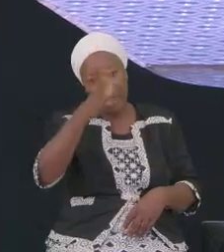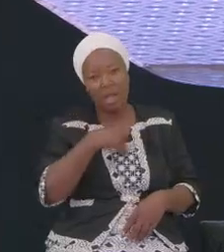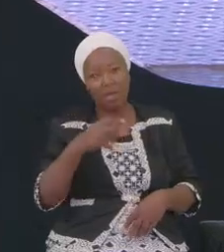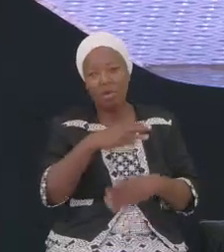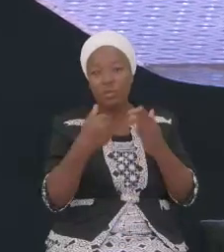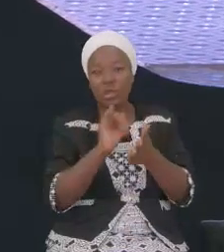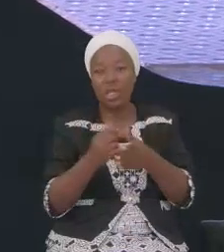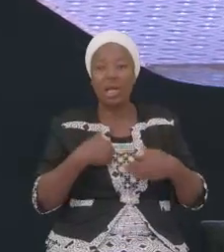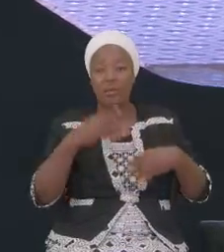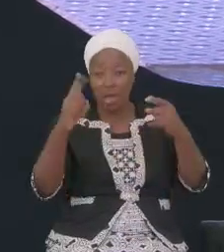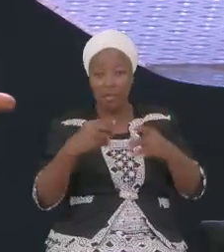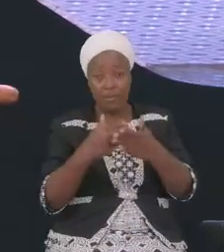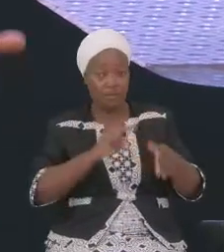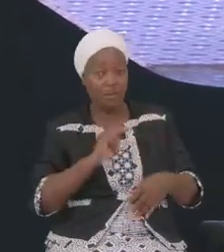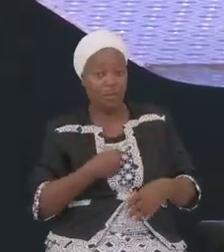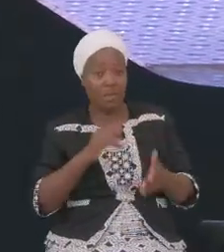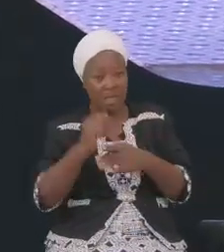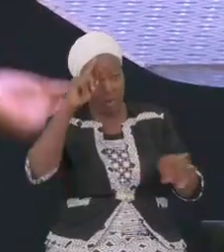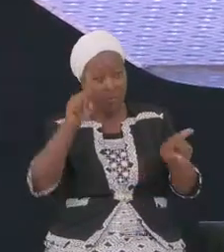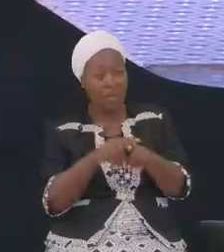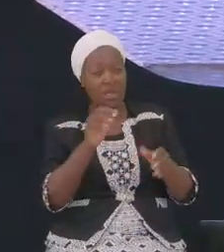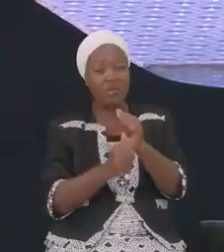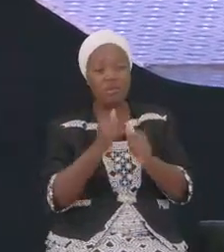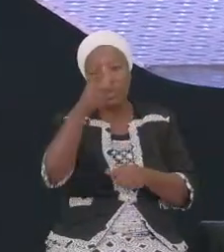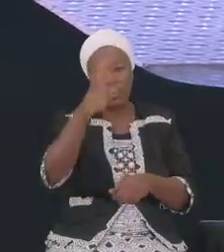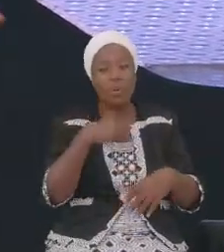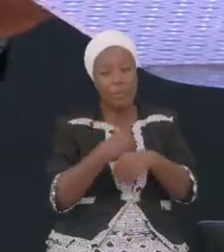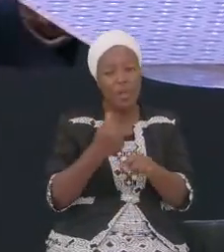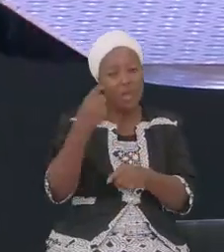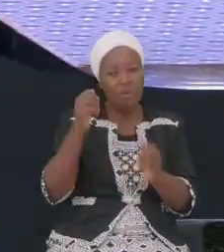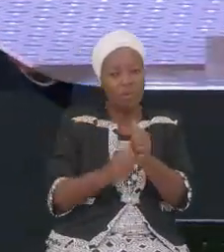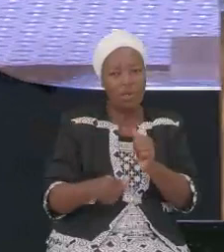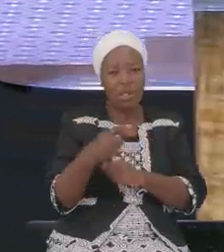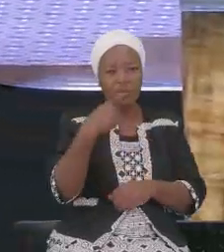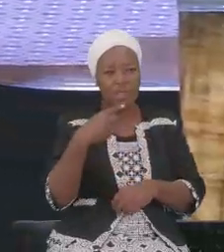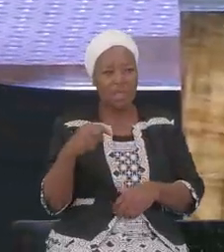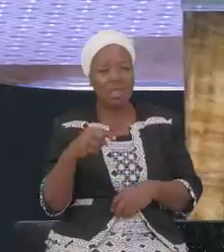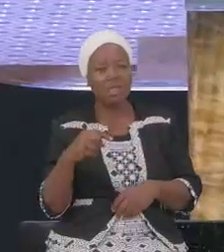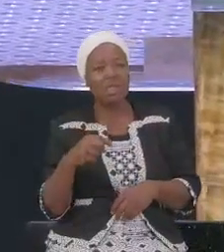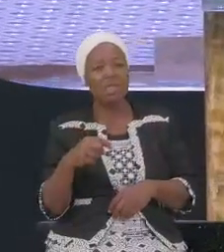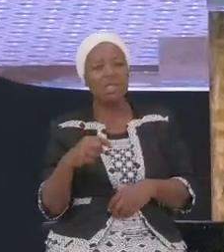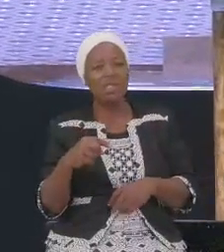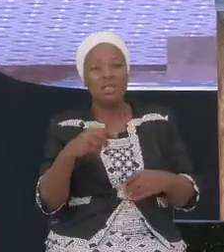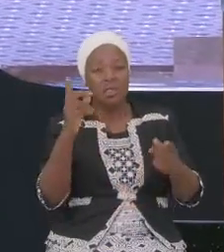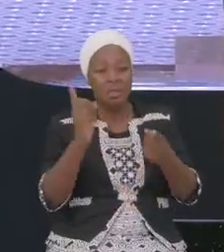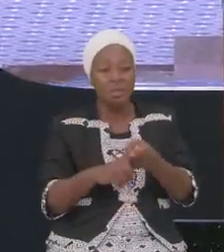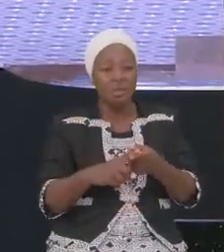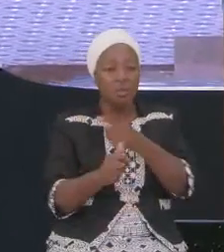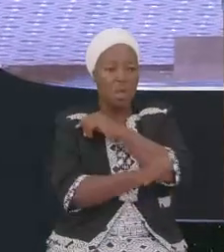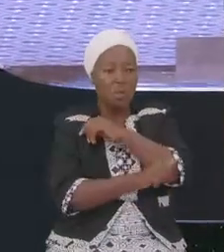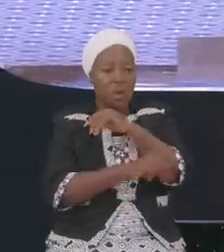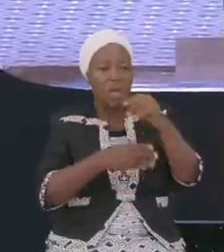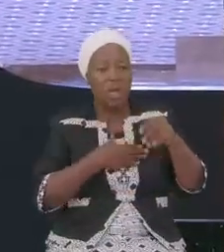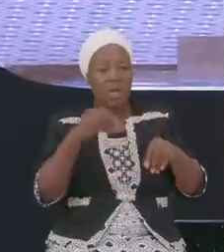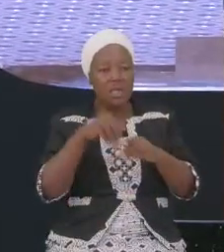forerunners, that's the covenant which God made with them, saying unto Abraham, and in thy